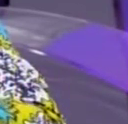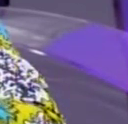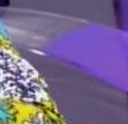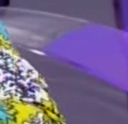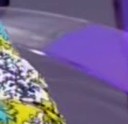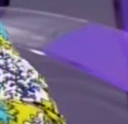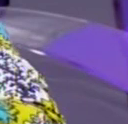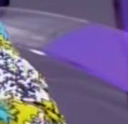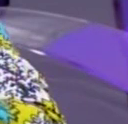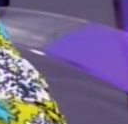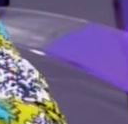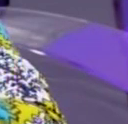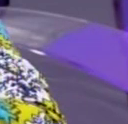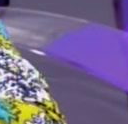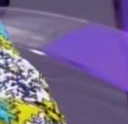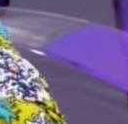as